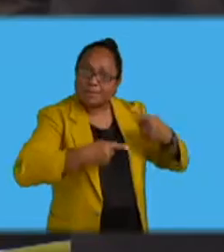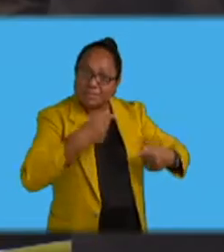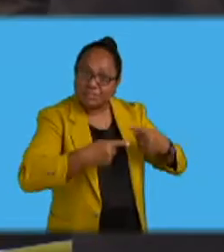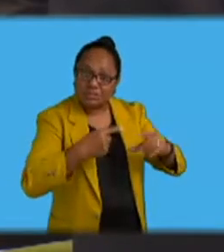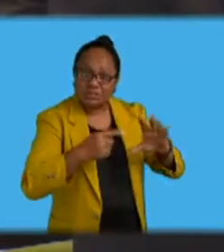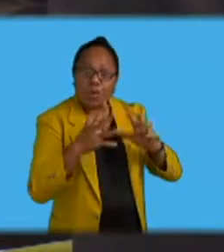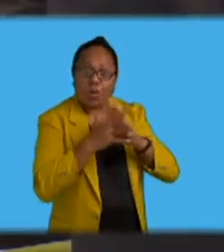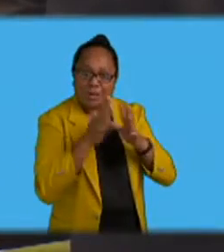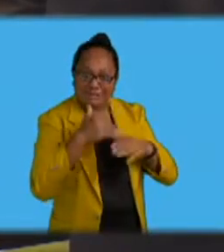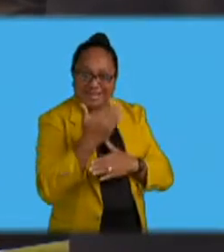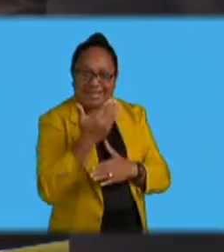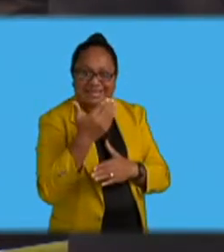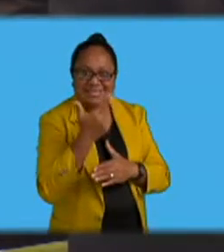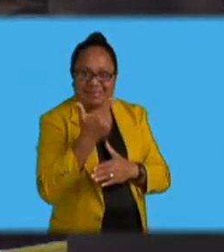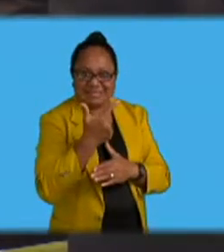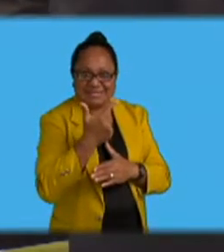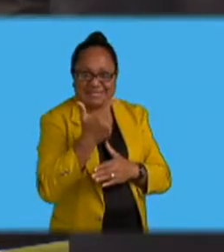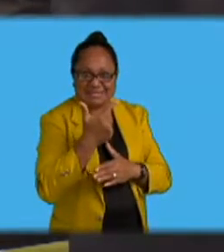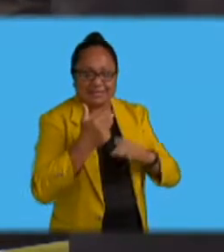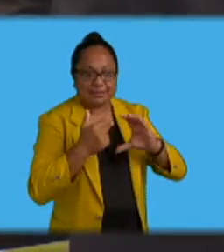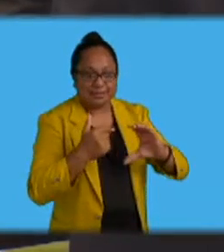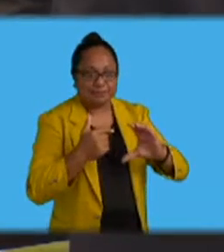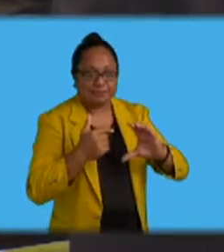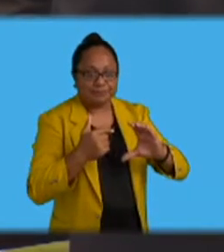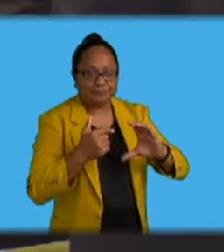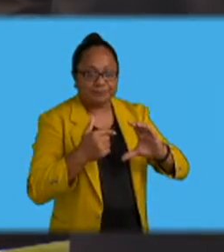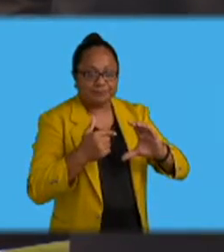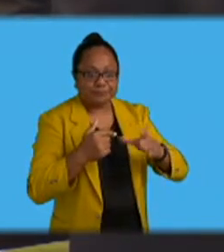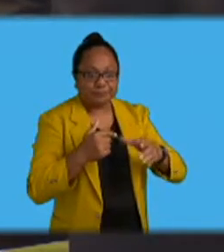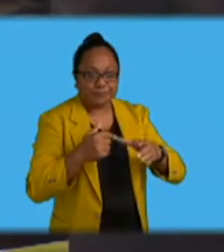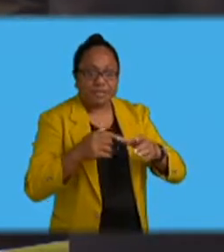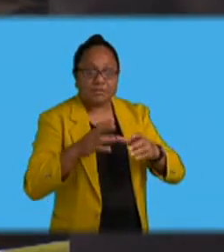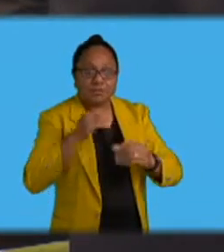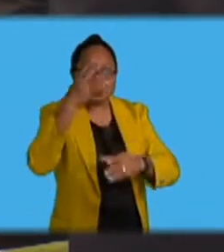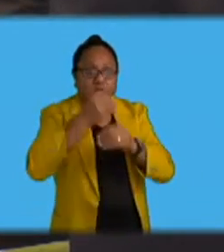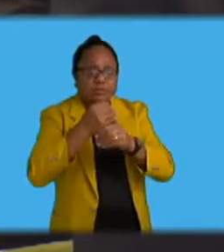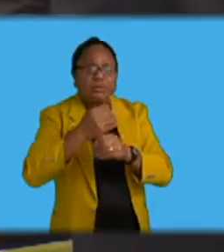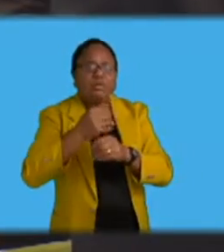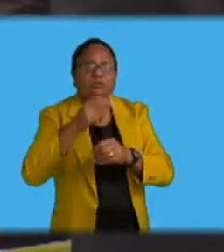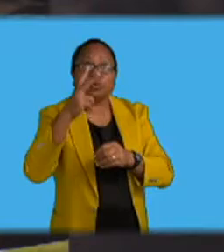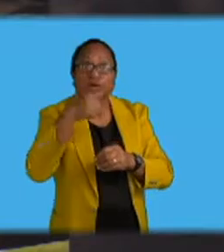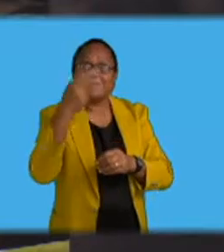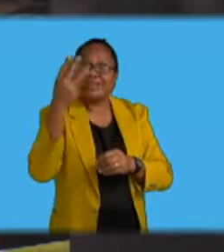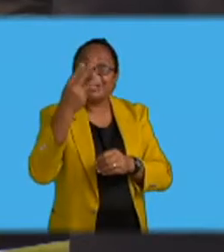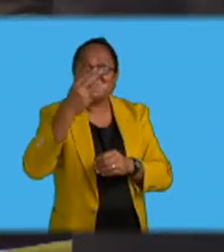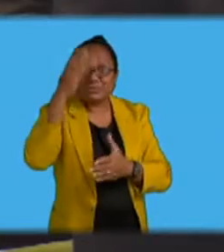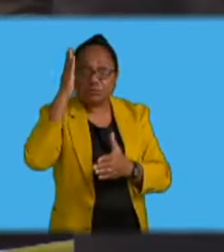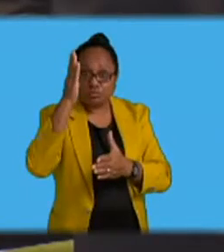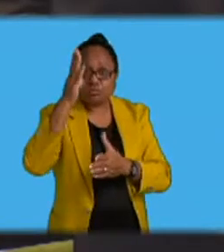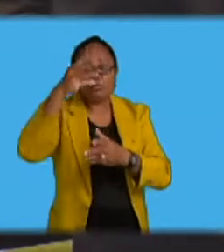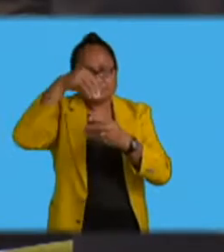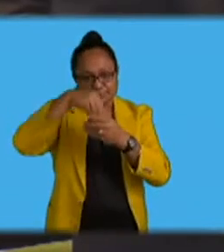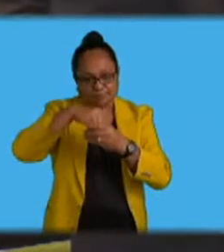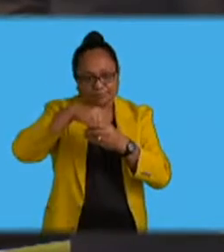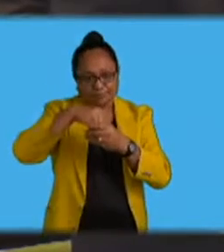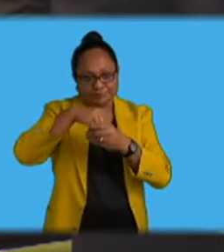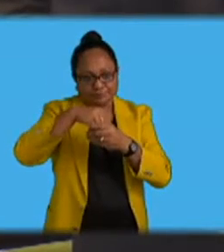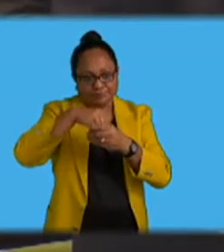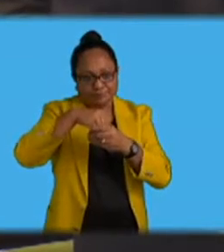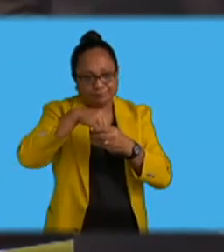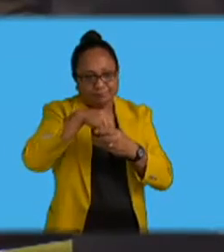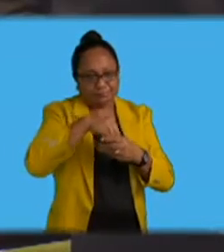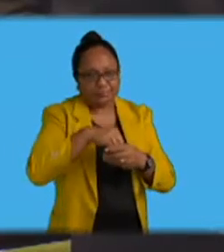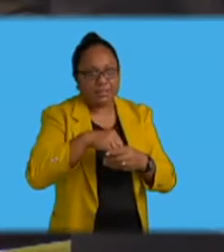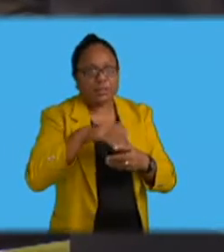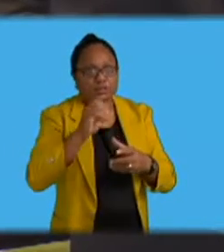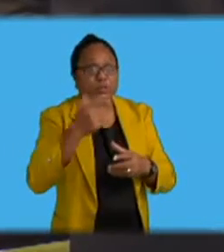on Wednesday, 17th. A total of 213 schools took part, Madam Speaker, in this quiz. So out